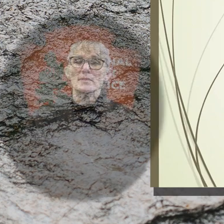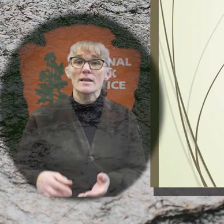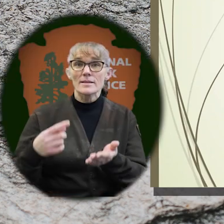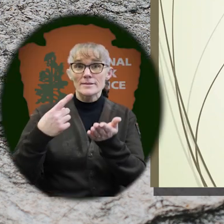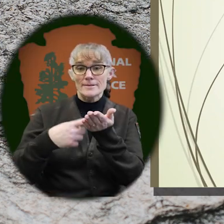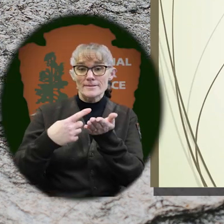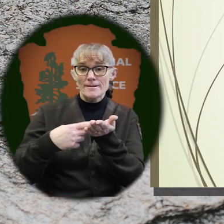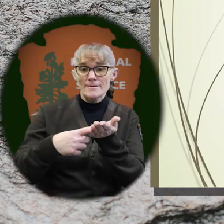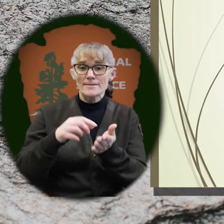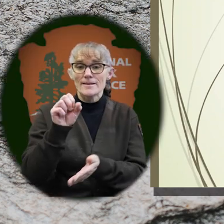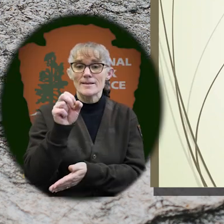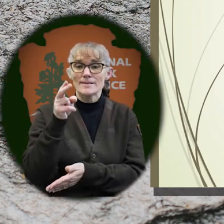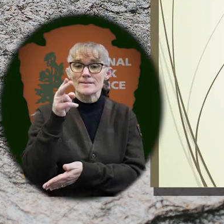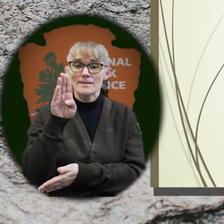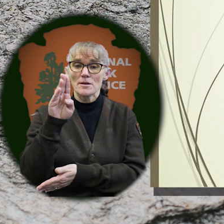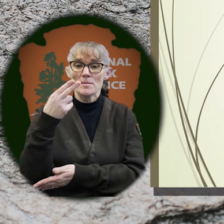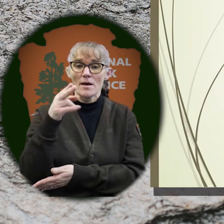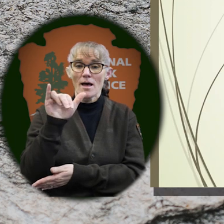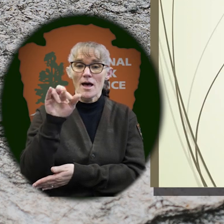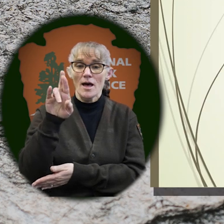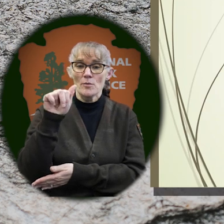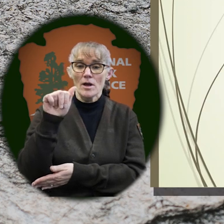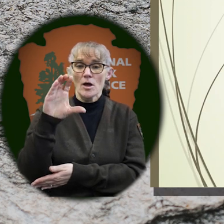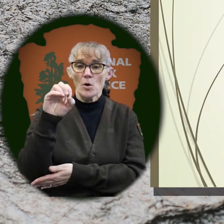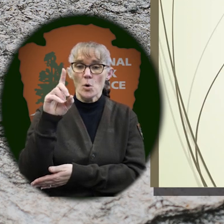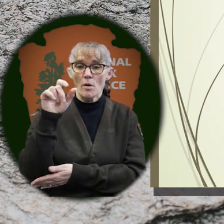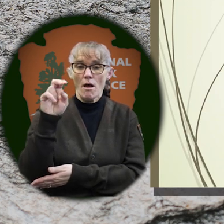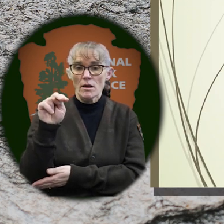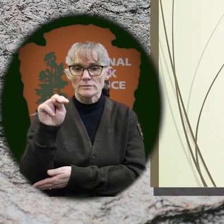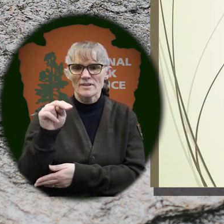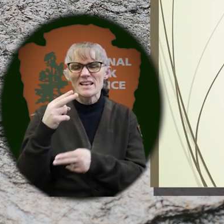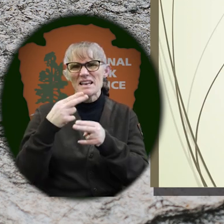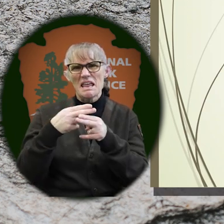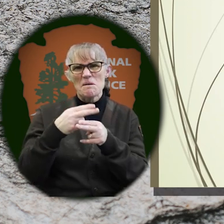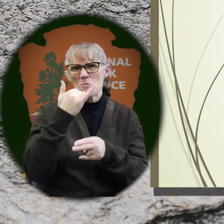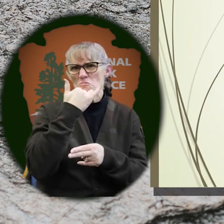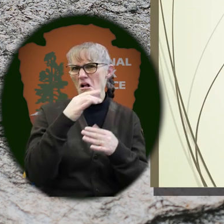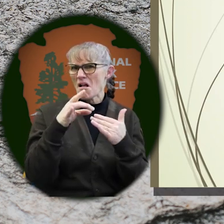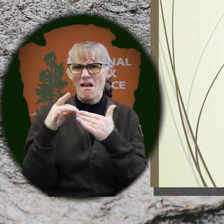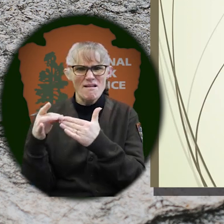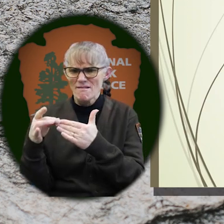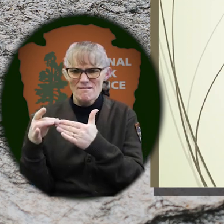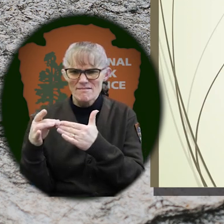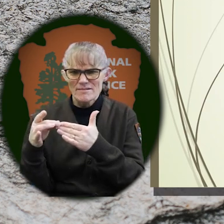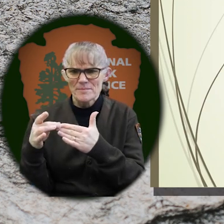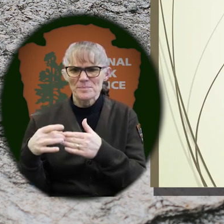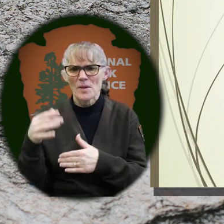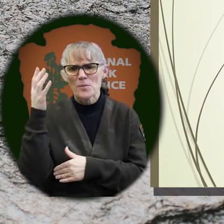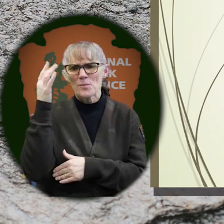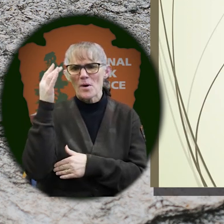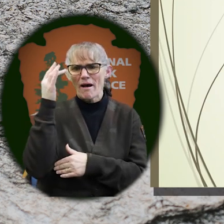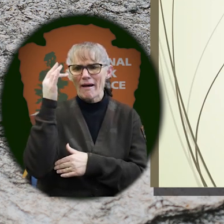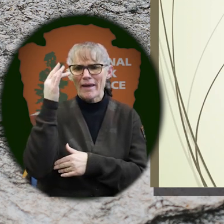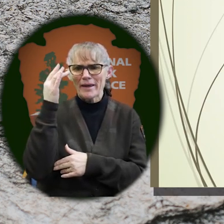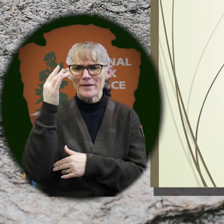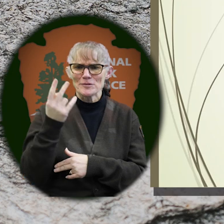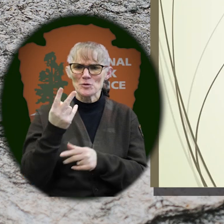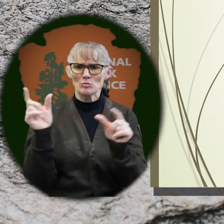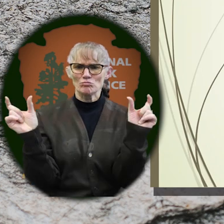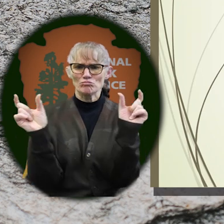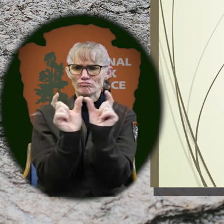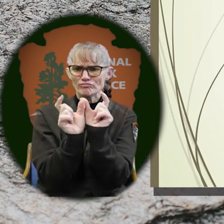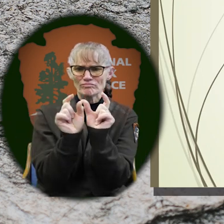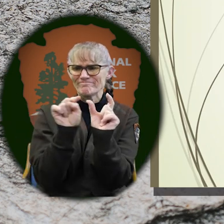And so from here, I'd like to talk about subhyracodon, the name being a little misleading because it's not a